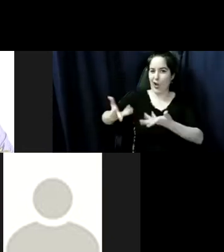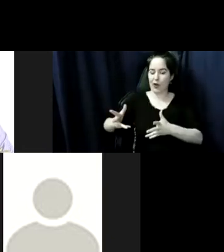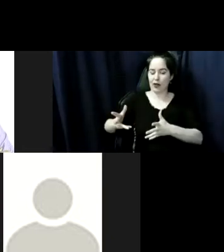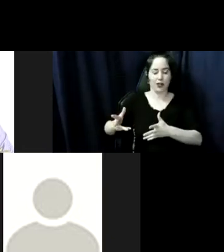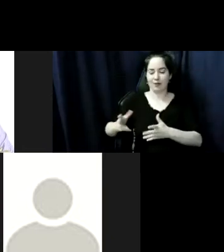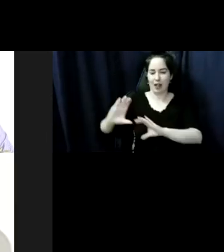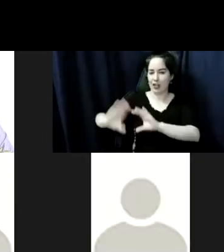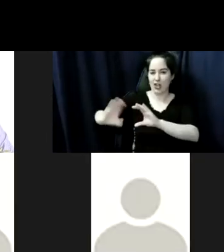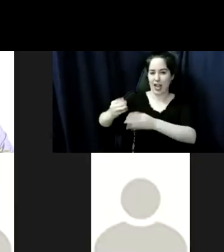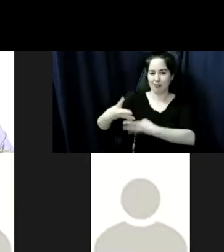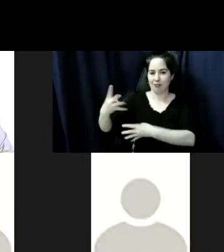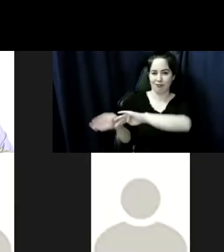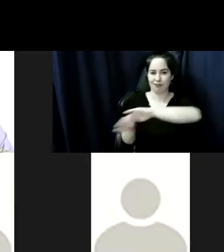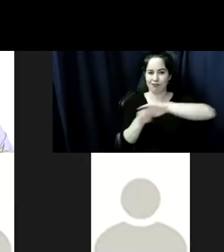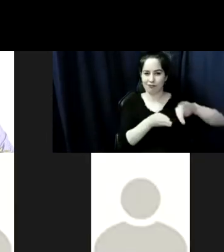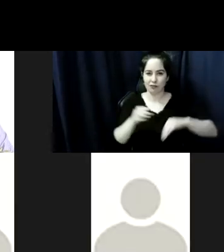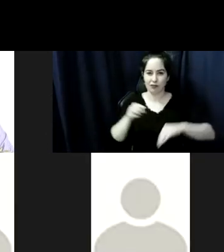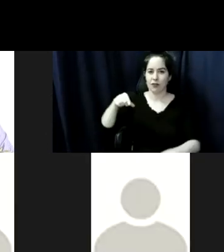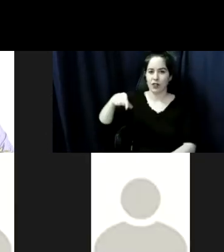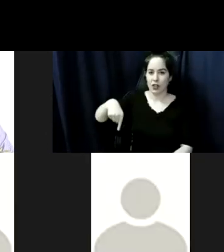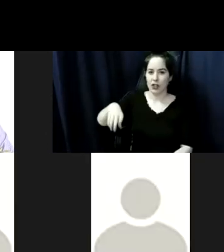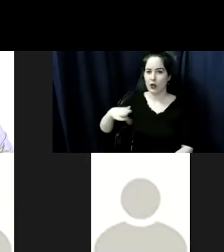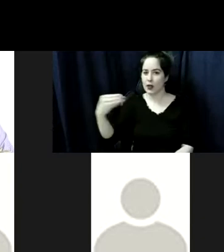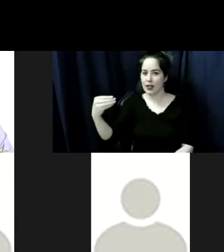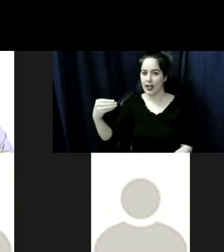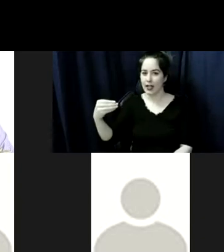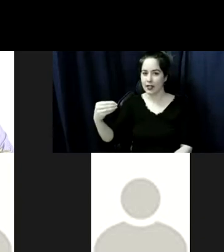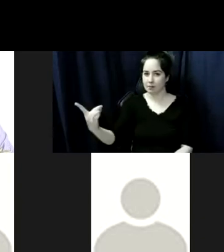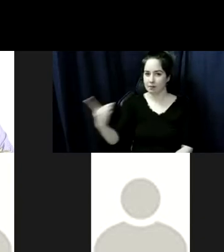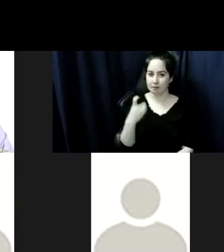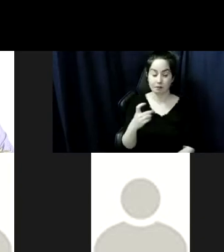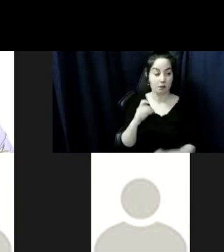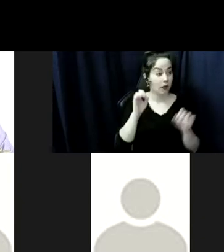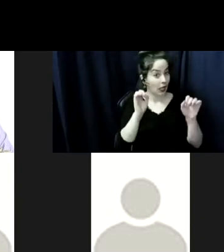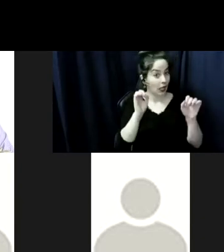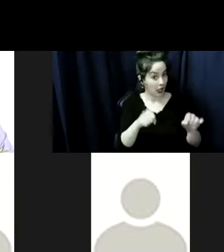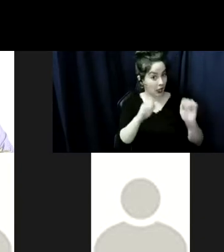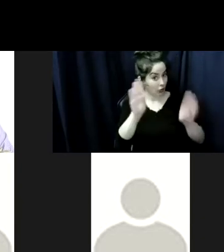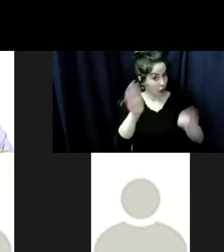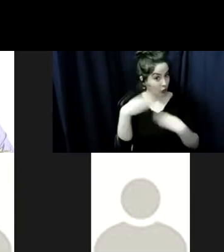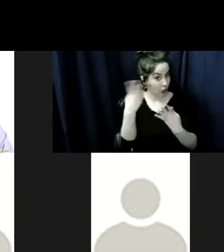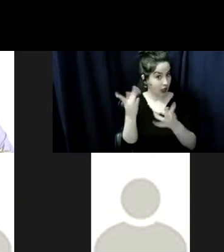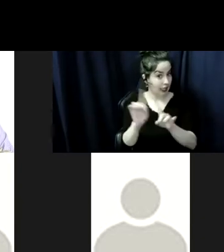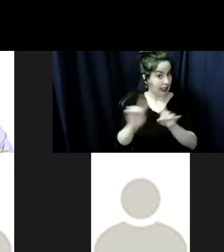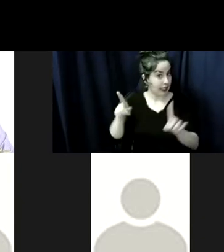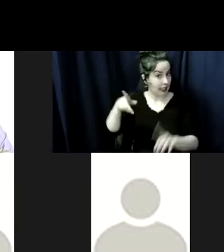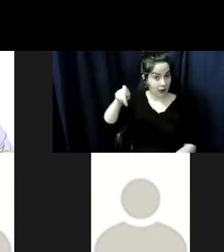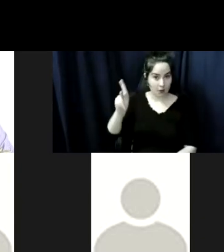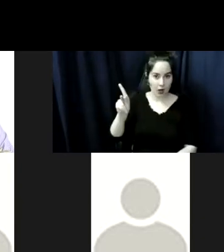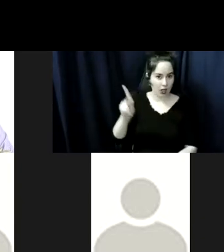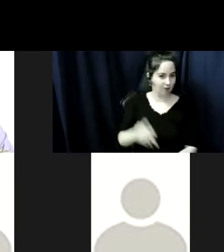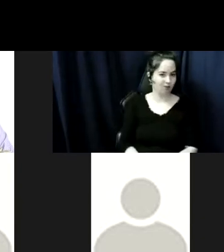Q&A. Can you present in a different park that's not on the list? No, I think a lot of